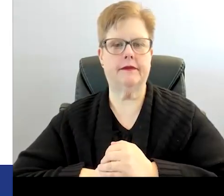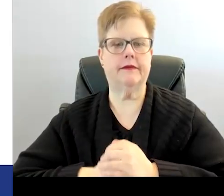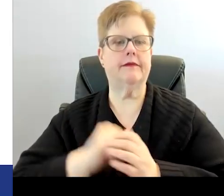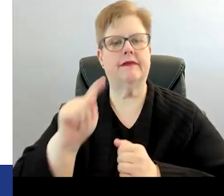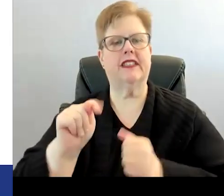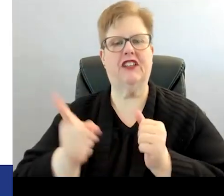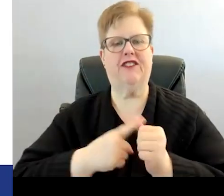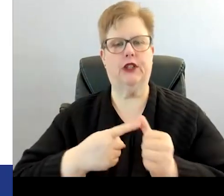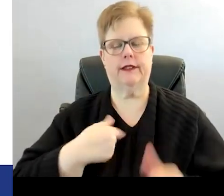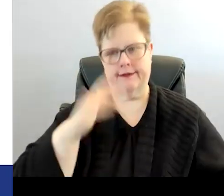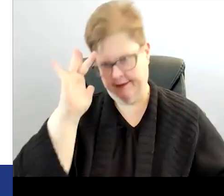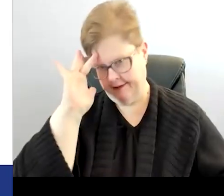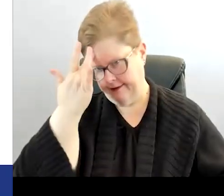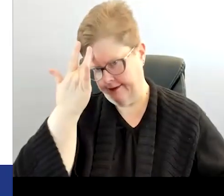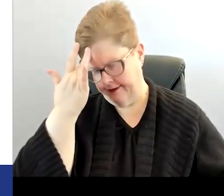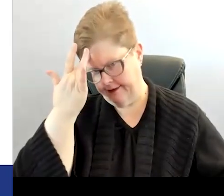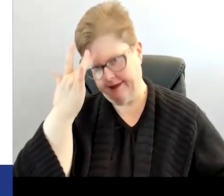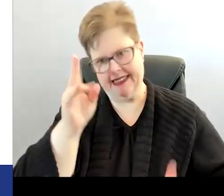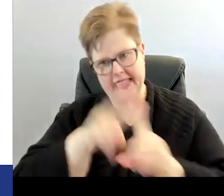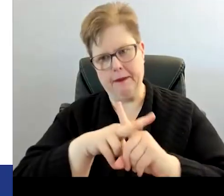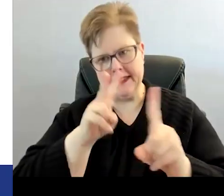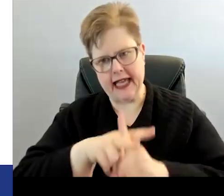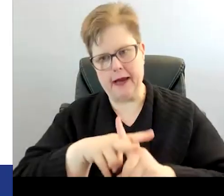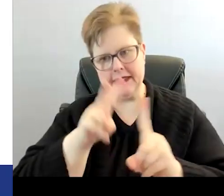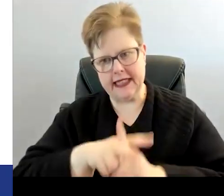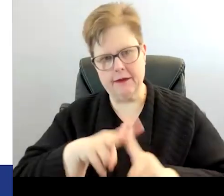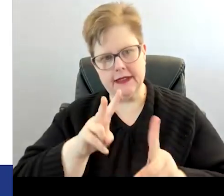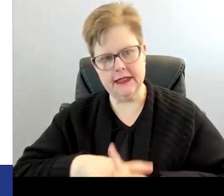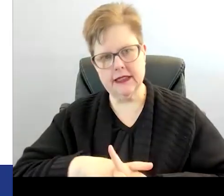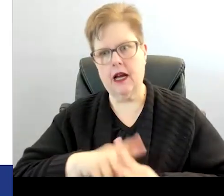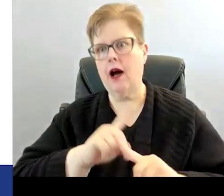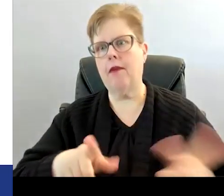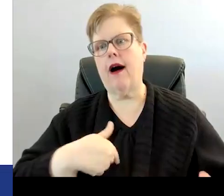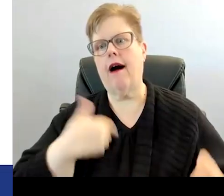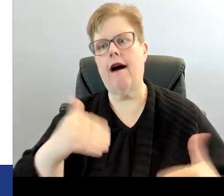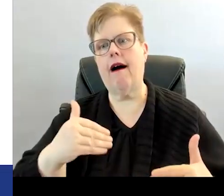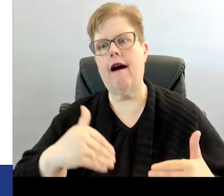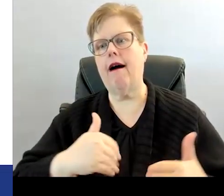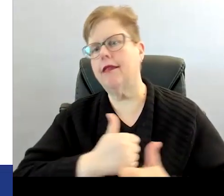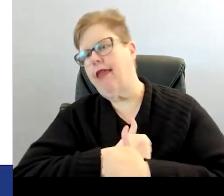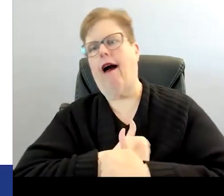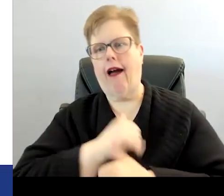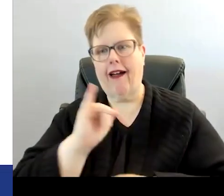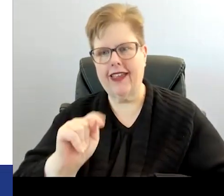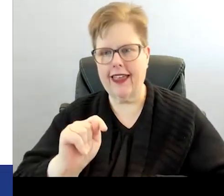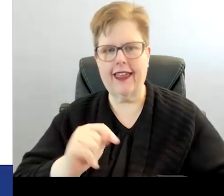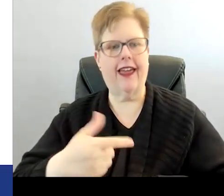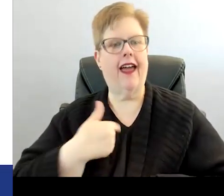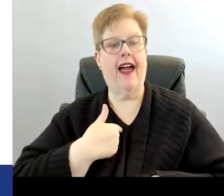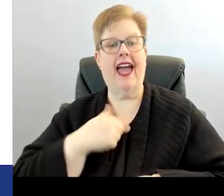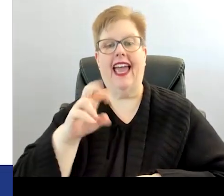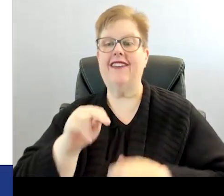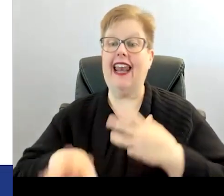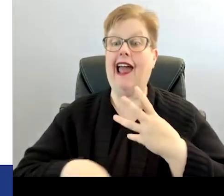kind of annoyed that there were all of these assignments, but I absolutely loved it. I even decided to add